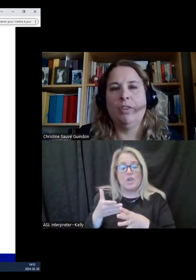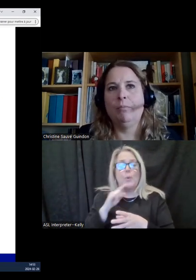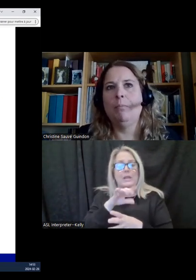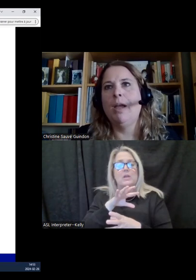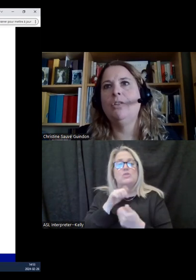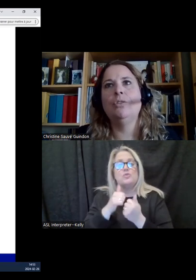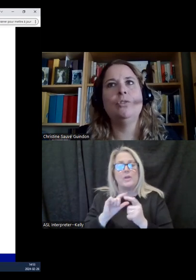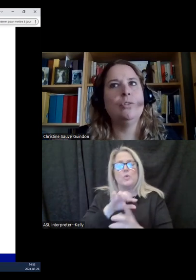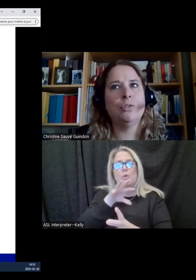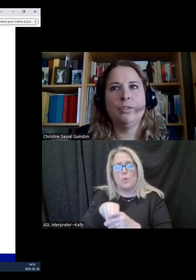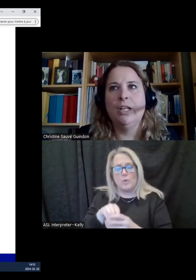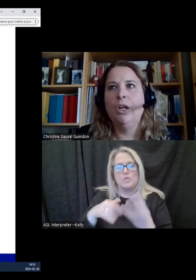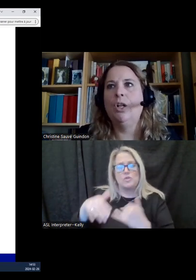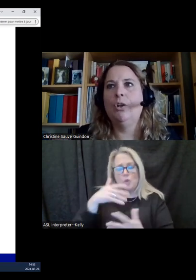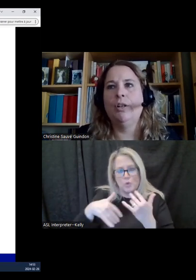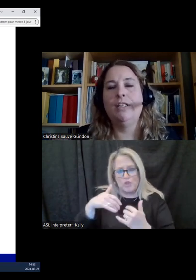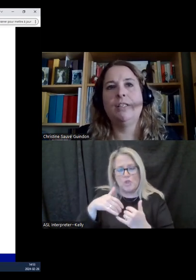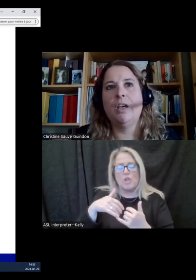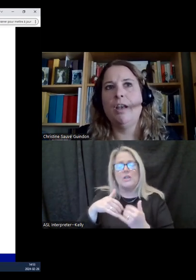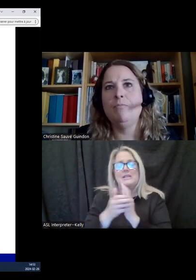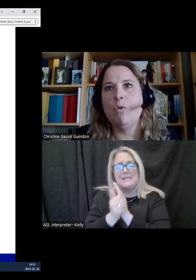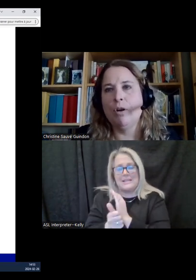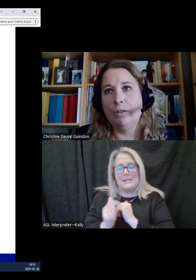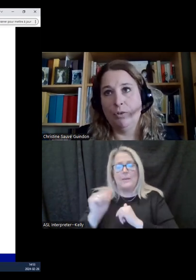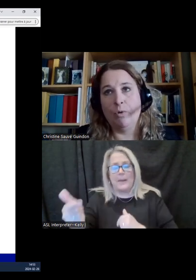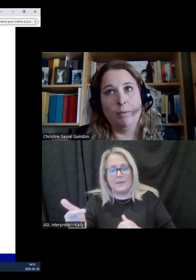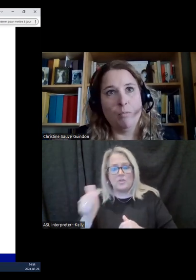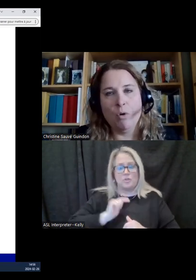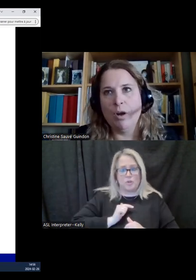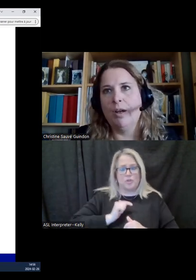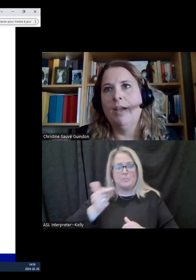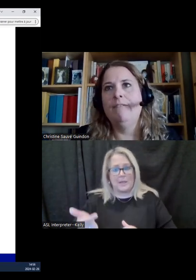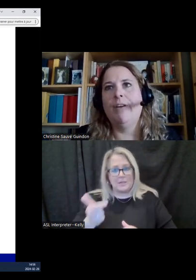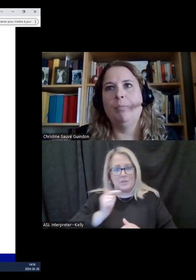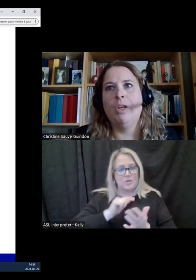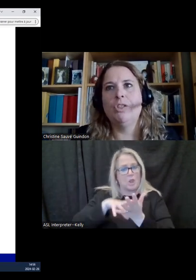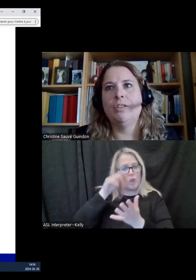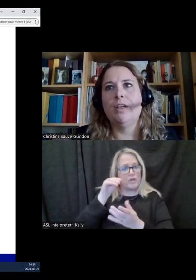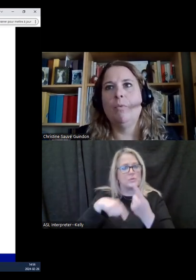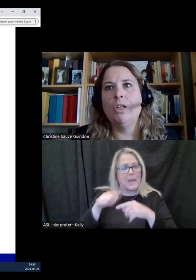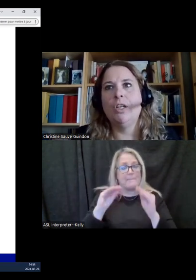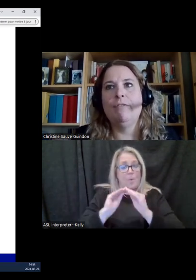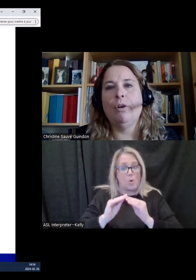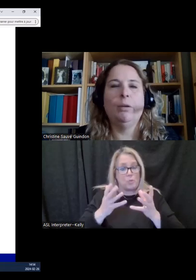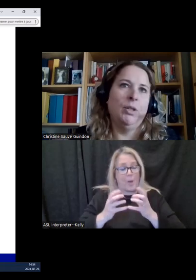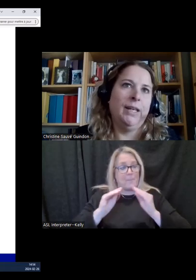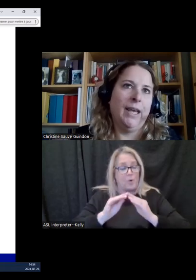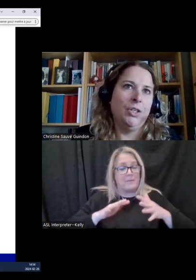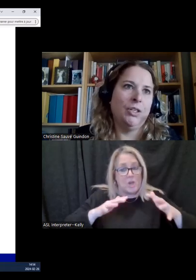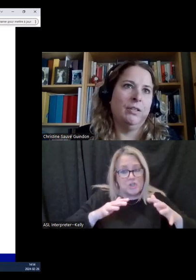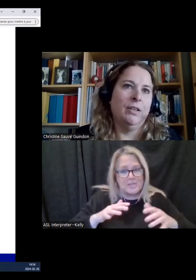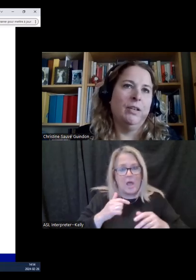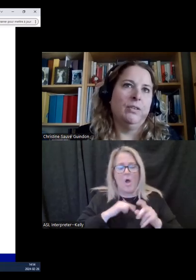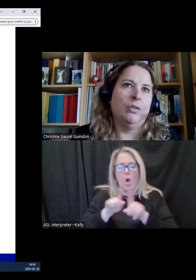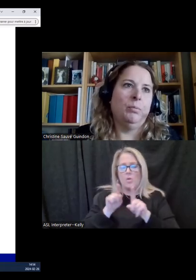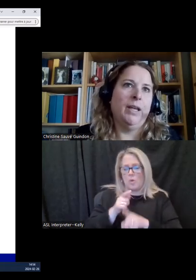skills with him. My turn, your turn, learning to sign more. Do you want more vibrations and watching for